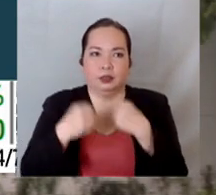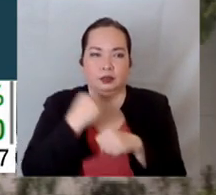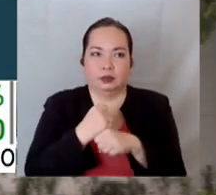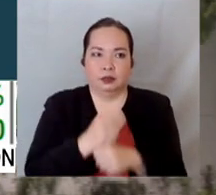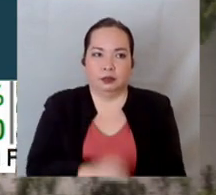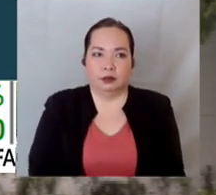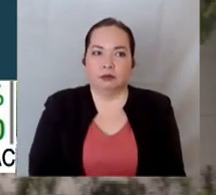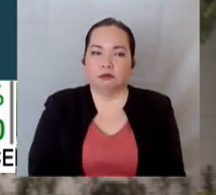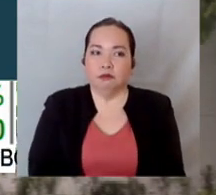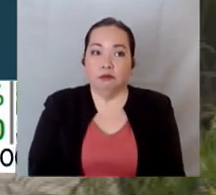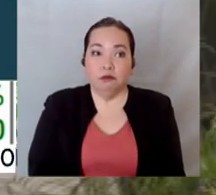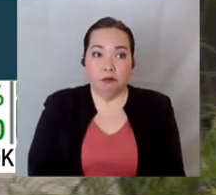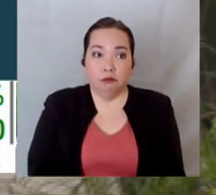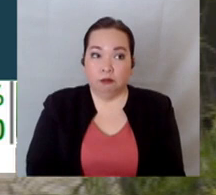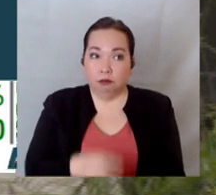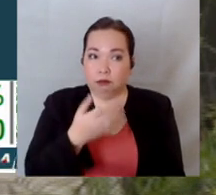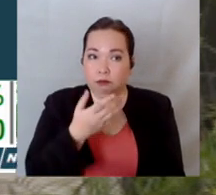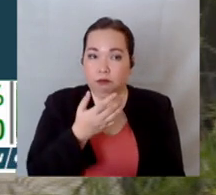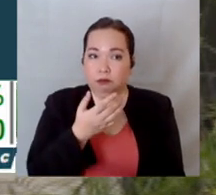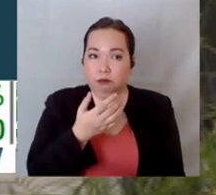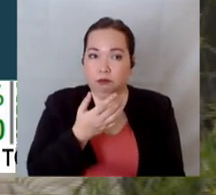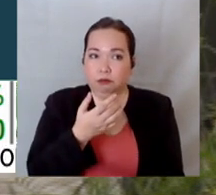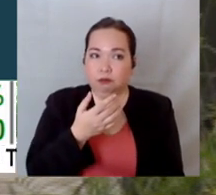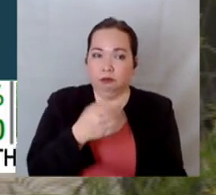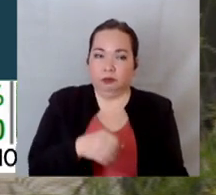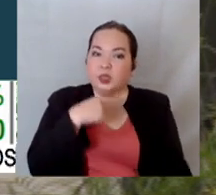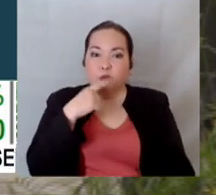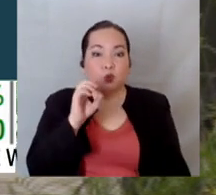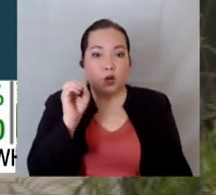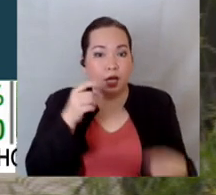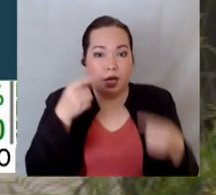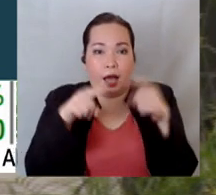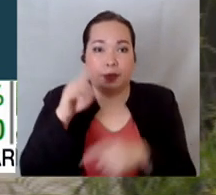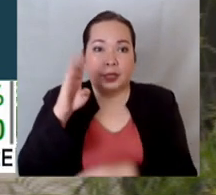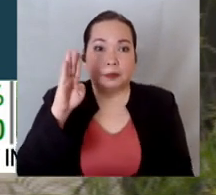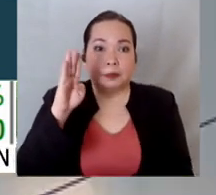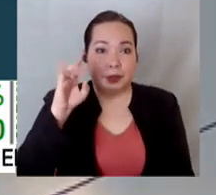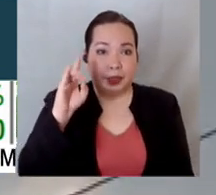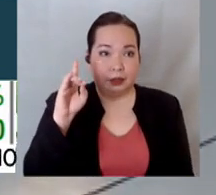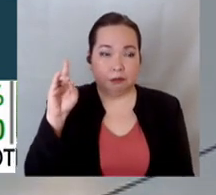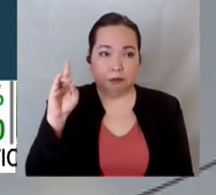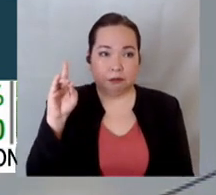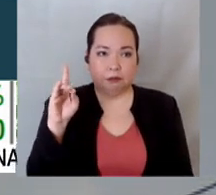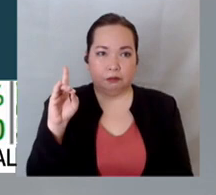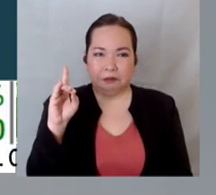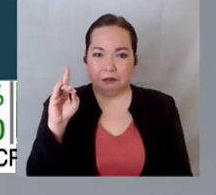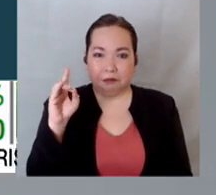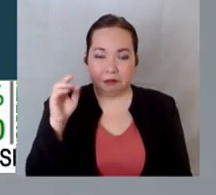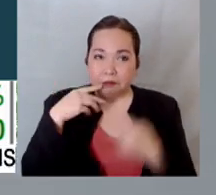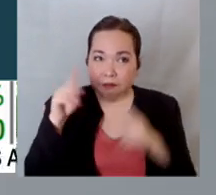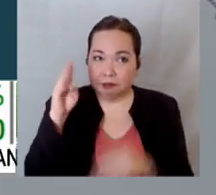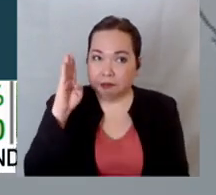likewise pointed out that the DICT did not hold a public bidding for the contracts they awarded for the project, which was done through